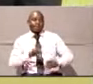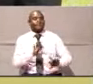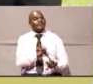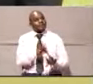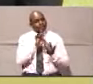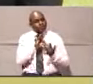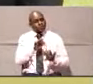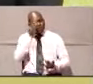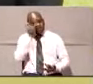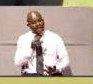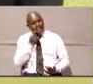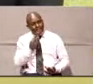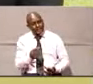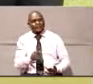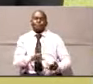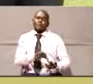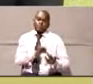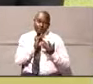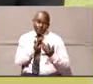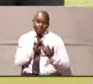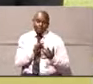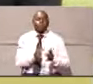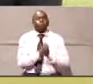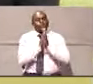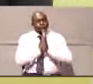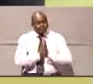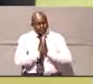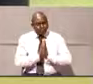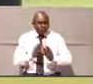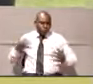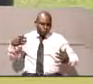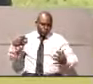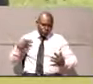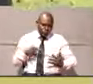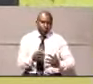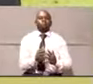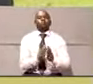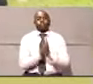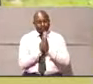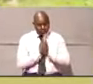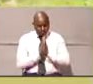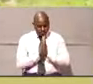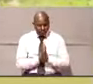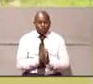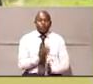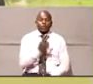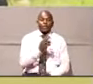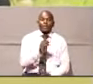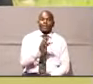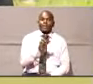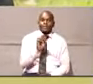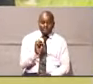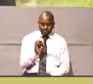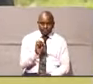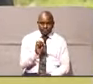why I'm saying it is very special is a day that we have been praying for. Okay. Since 2018, in